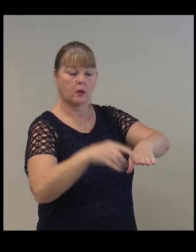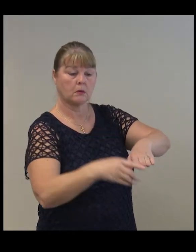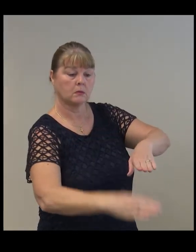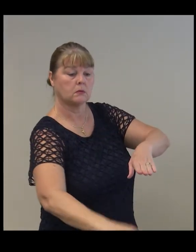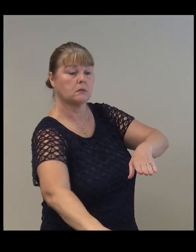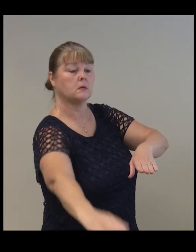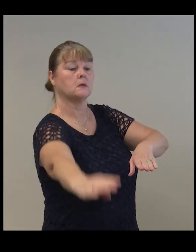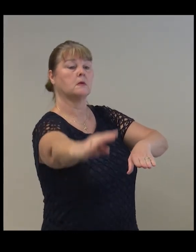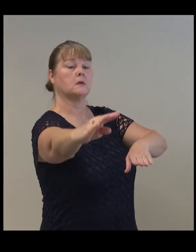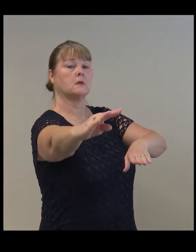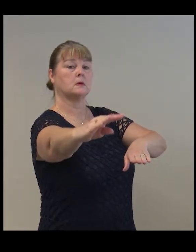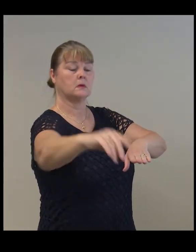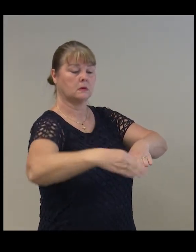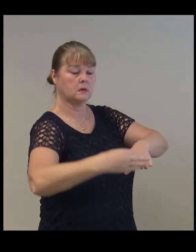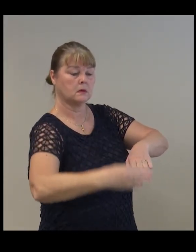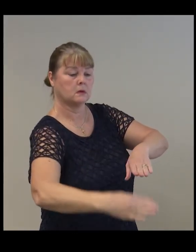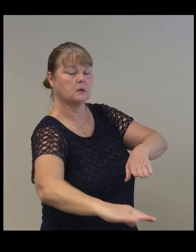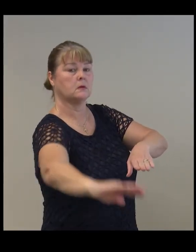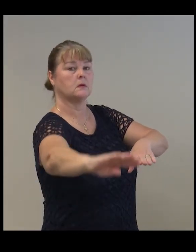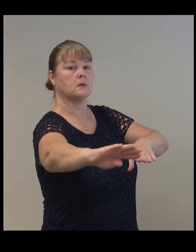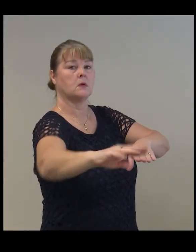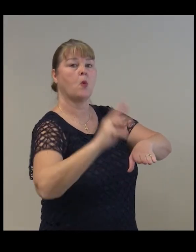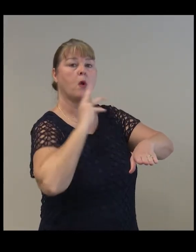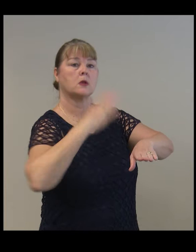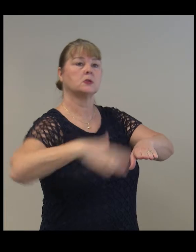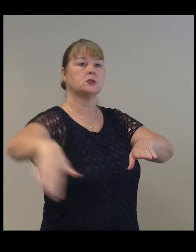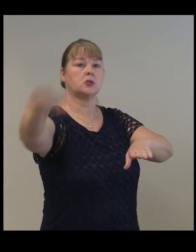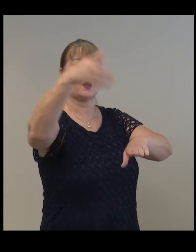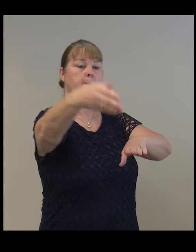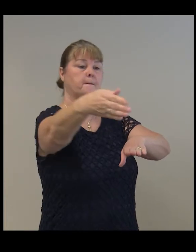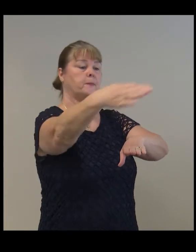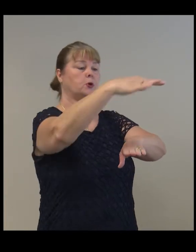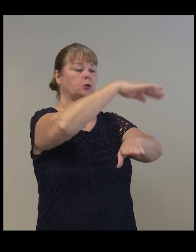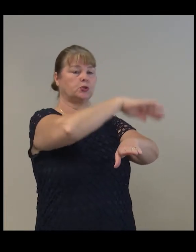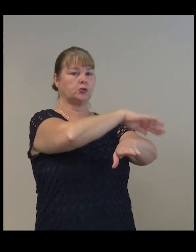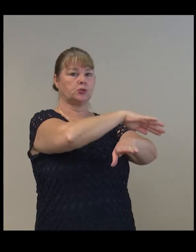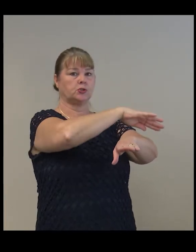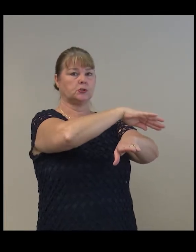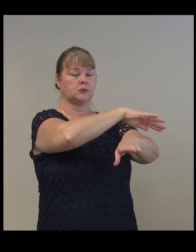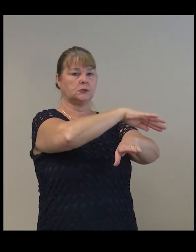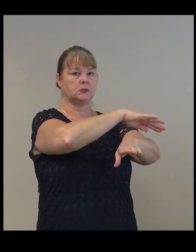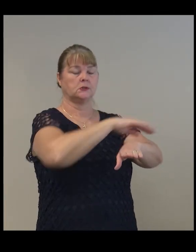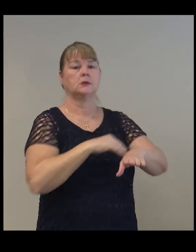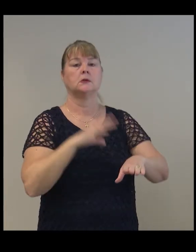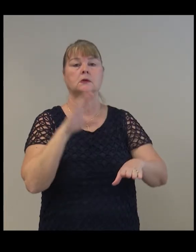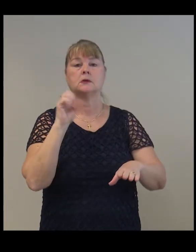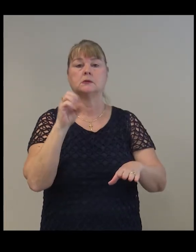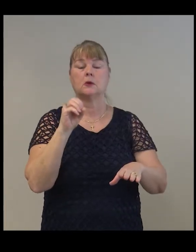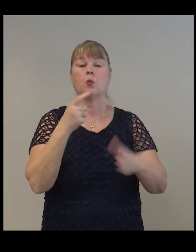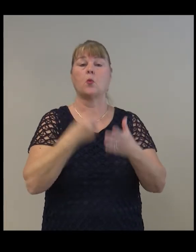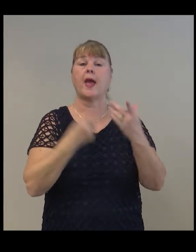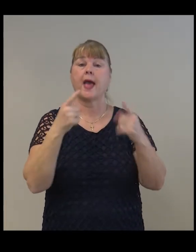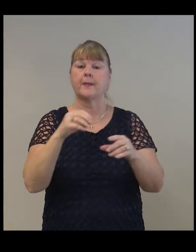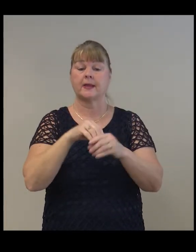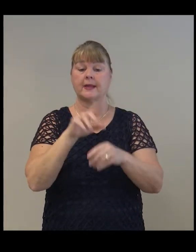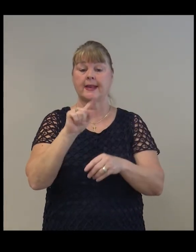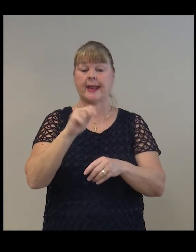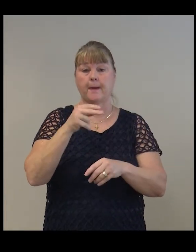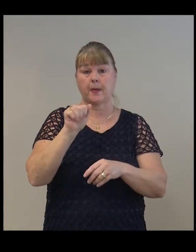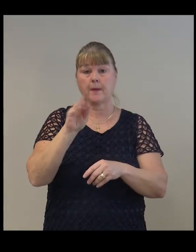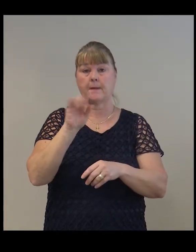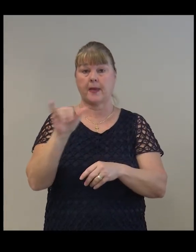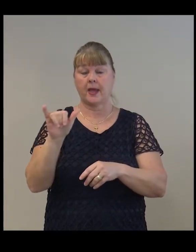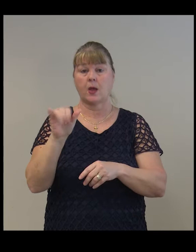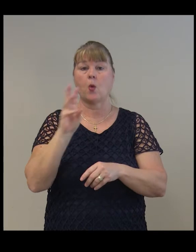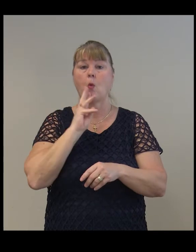pulled out, whereas water at the top is going to be pushed back in. So what happened in the Tampa Bay was that water was